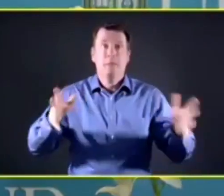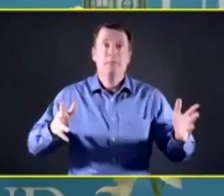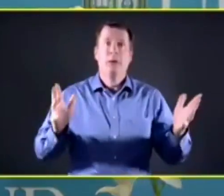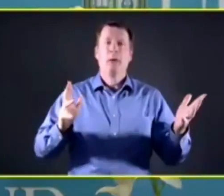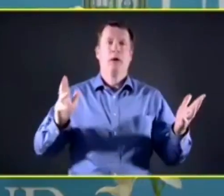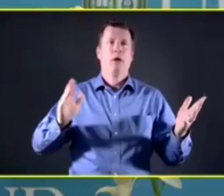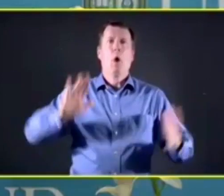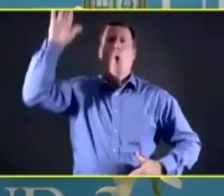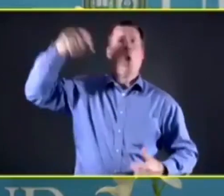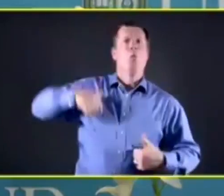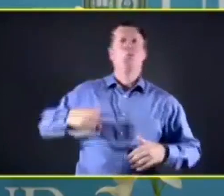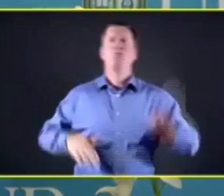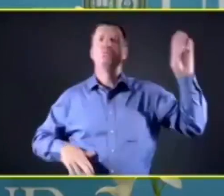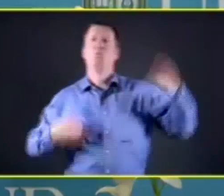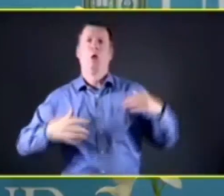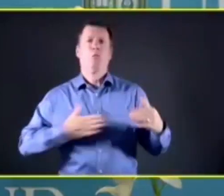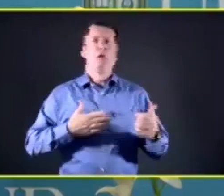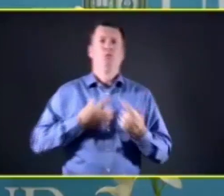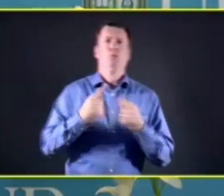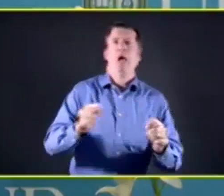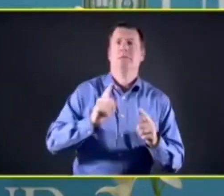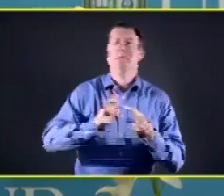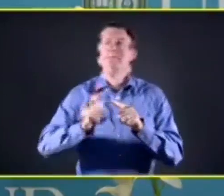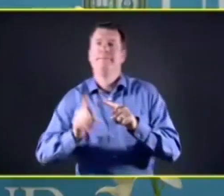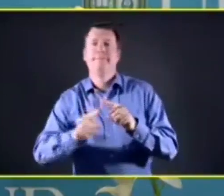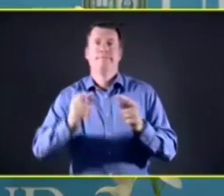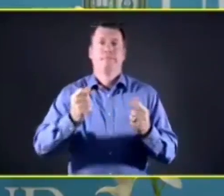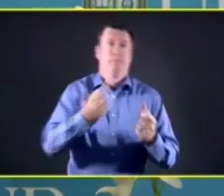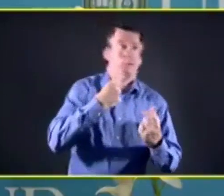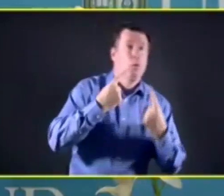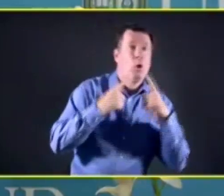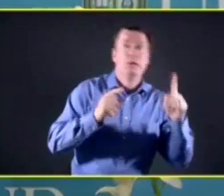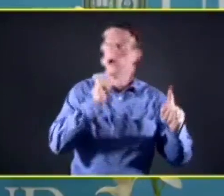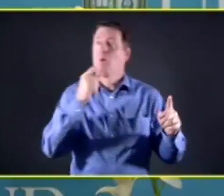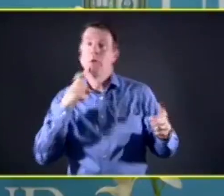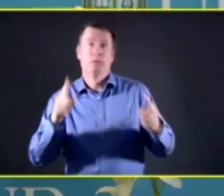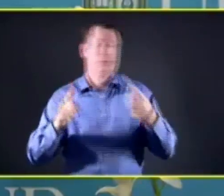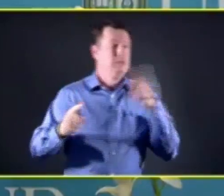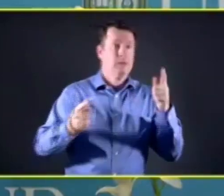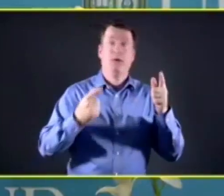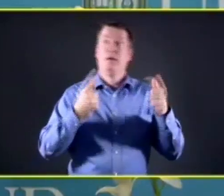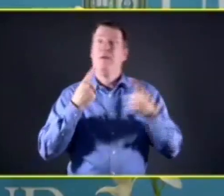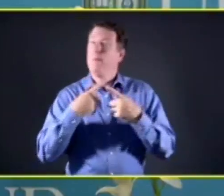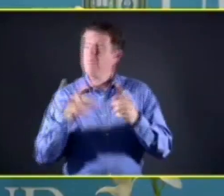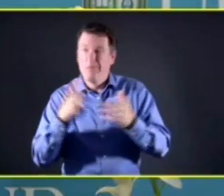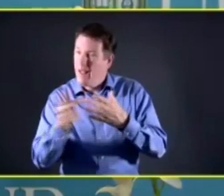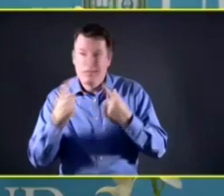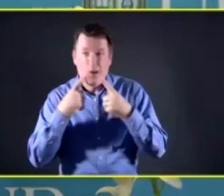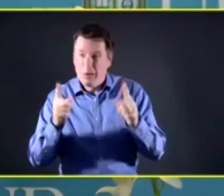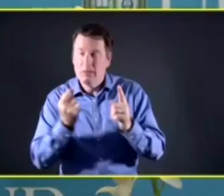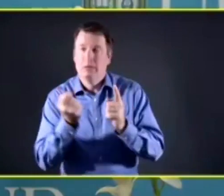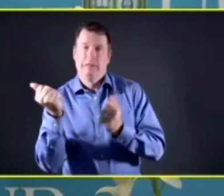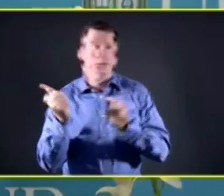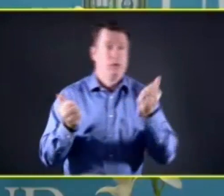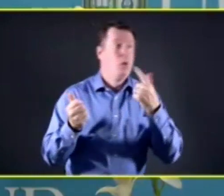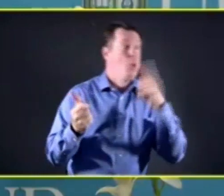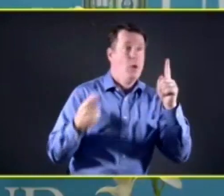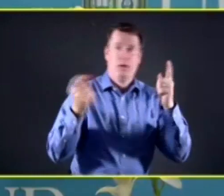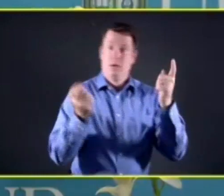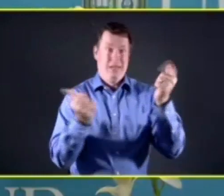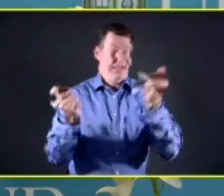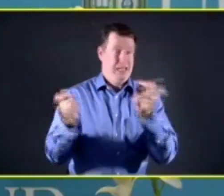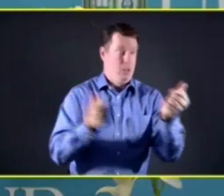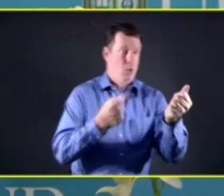good, what's not so good, and build on that. And you know, look how far we've come in, I guess it's 20 years, 25